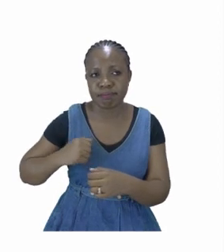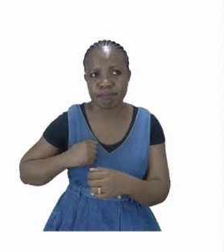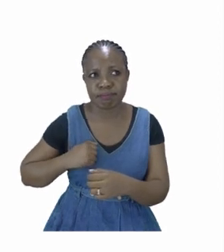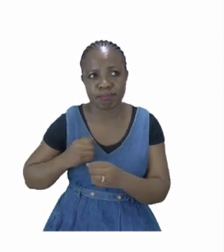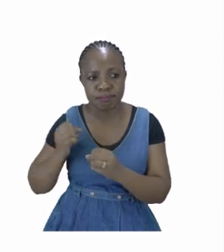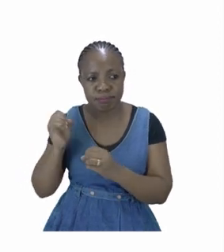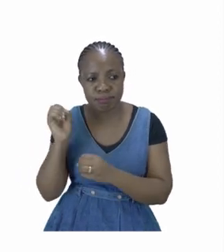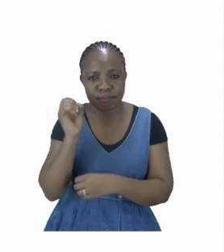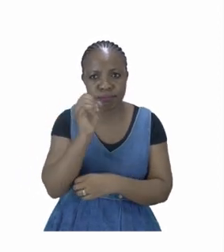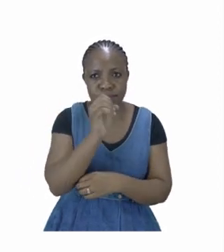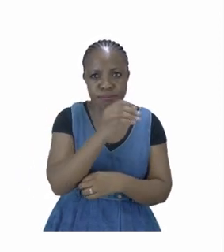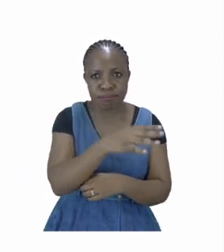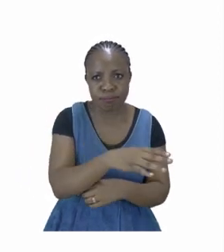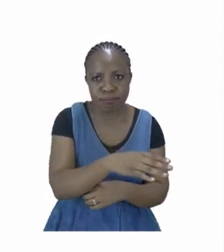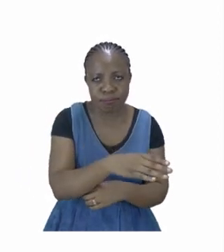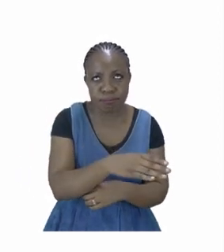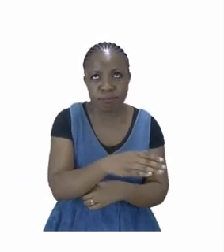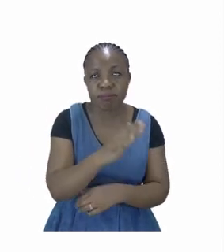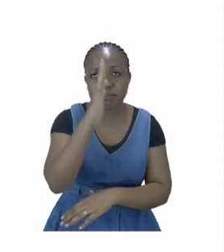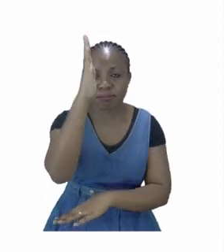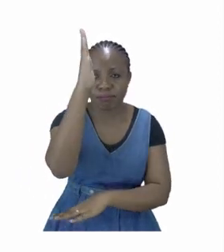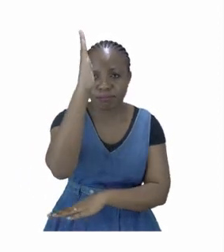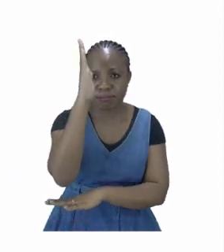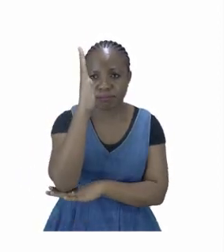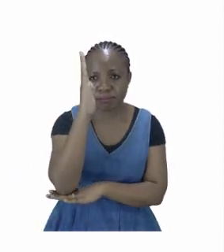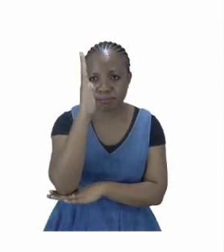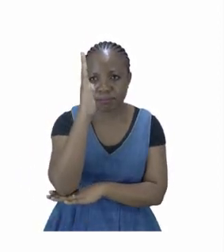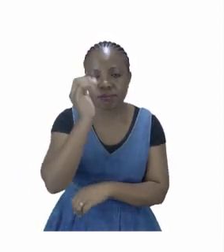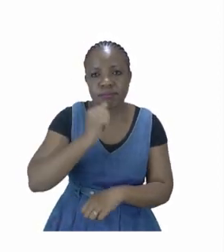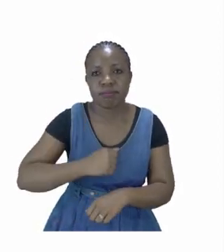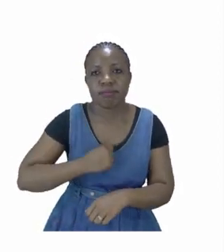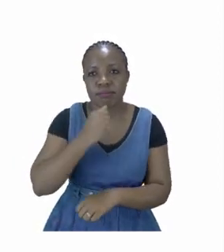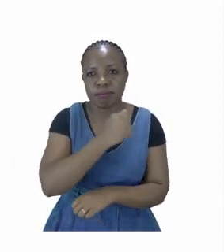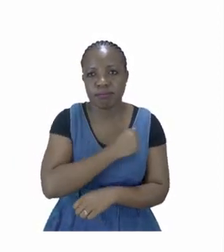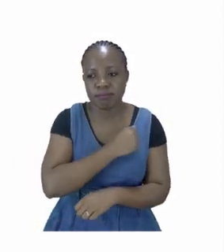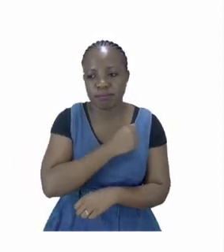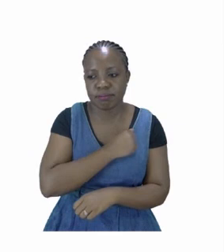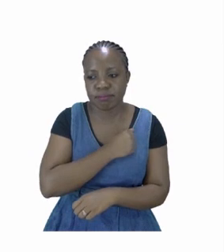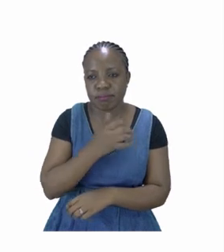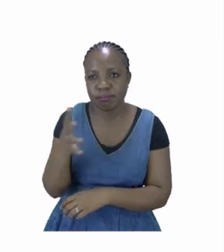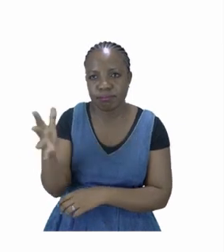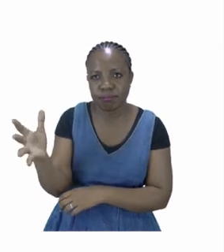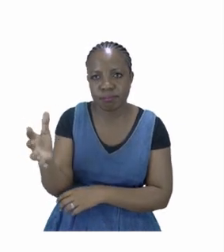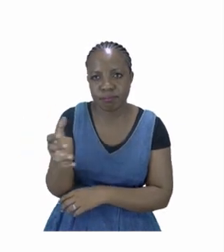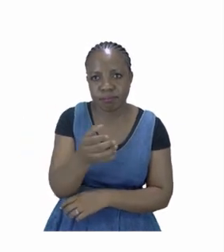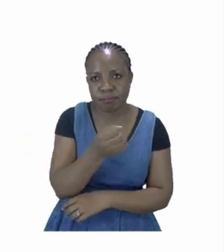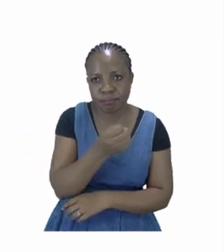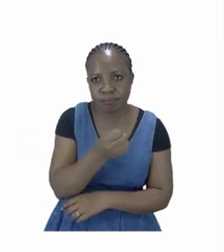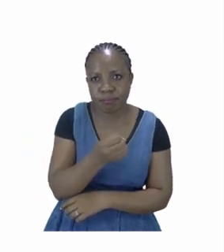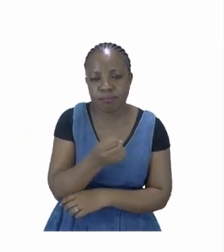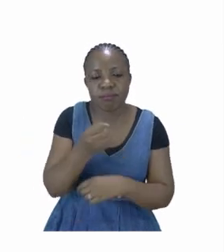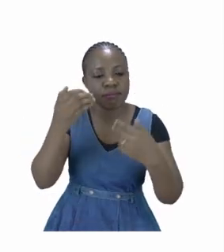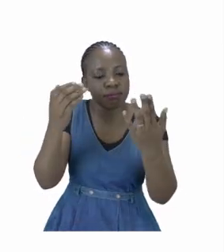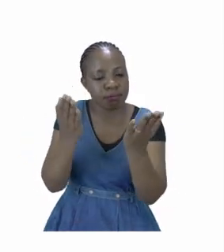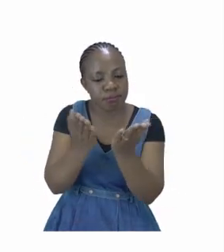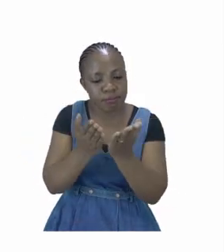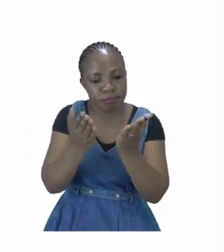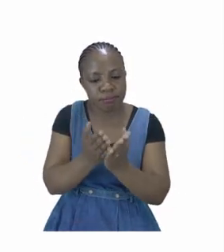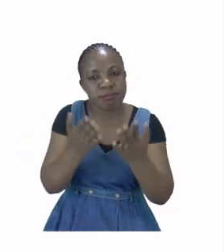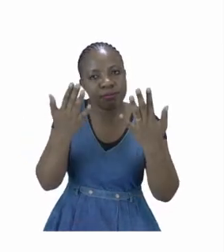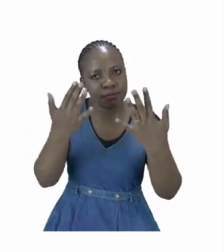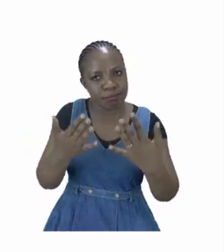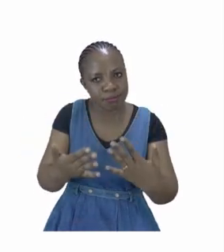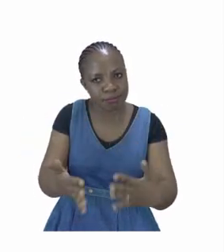mom picks me up in the afternoon. School finishes at